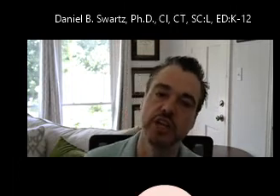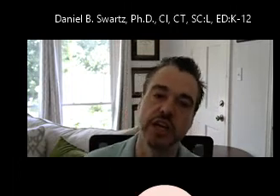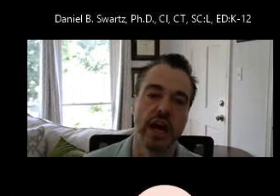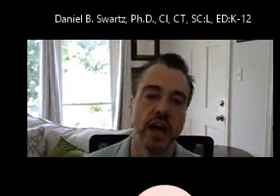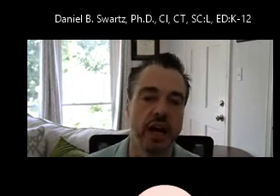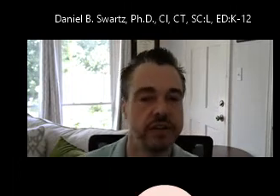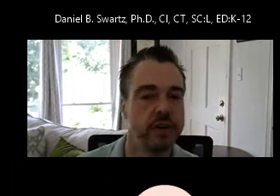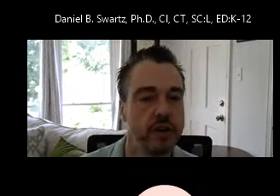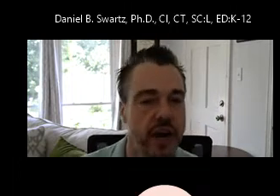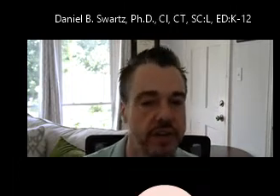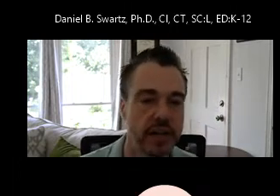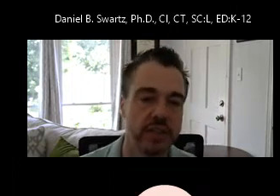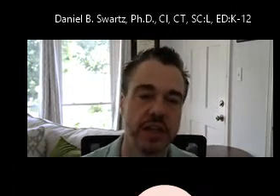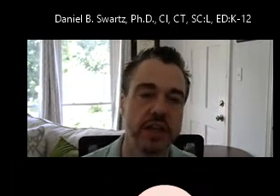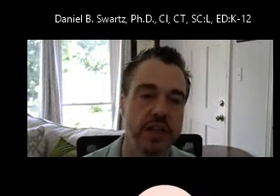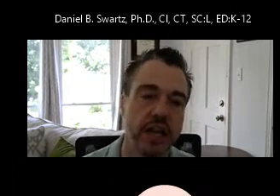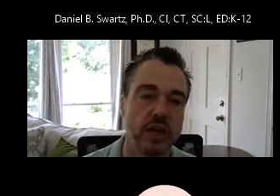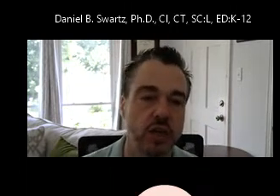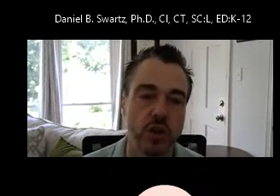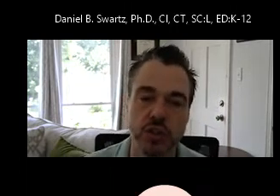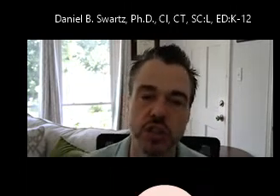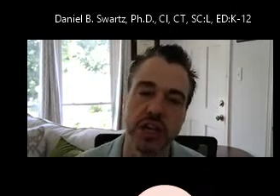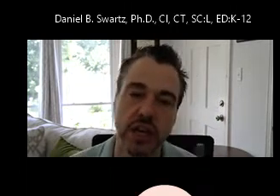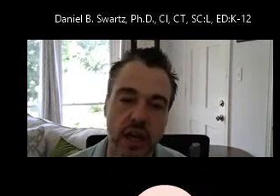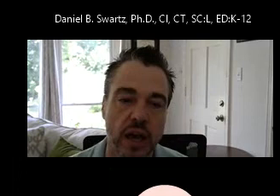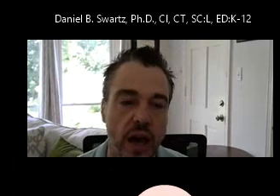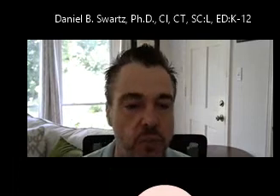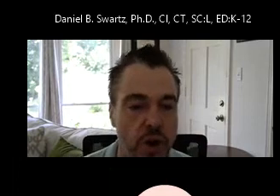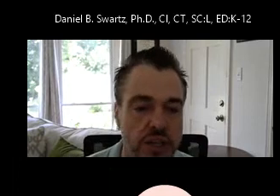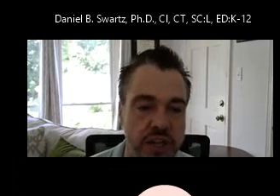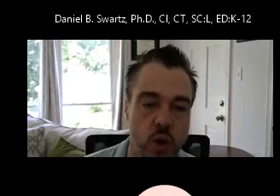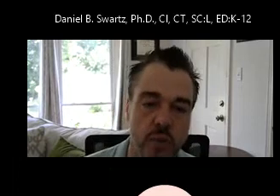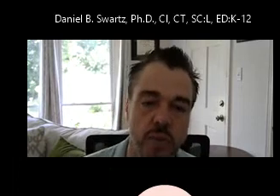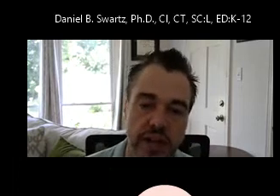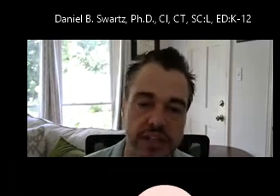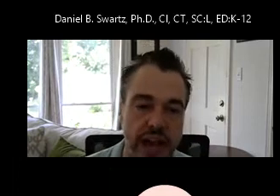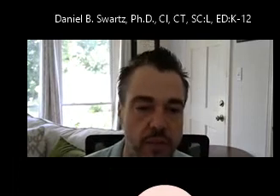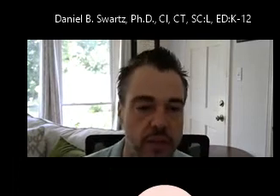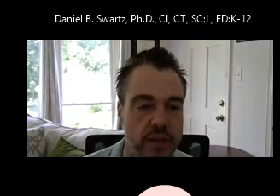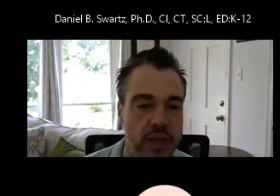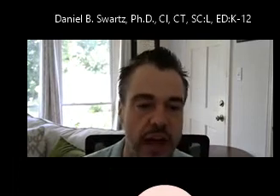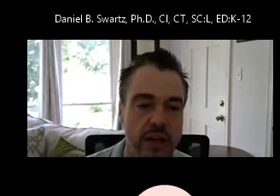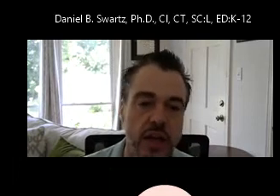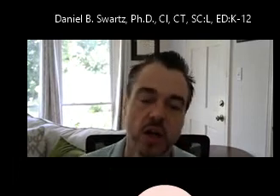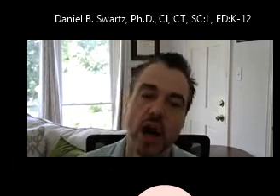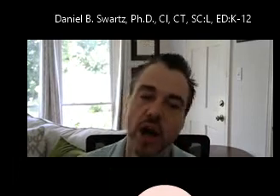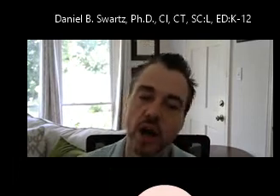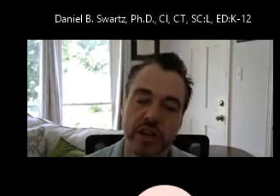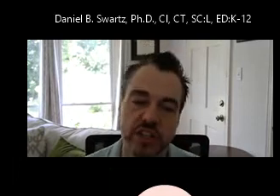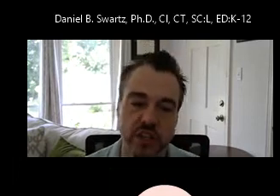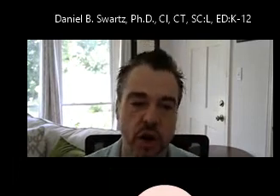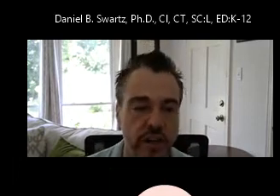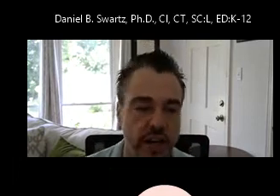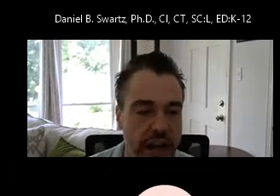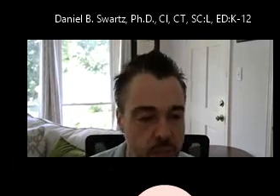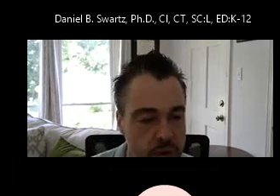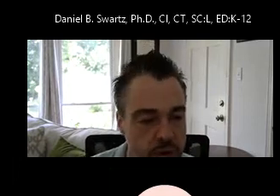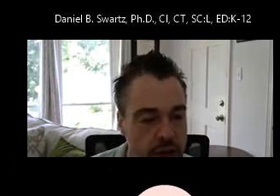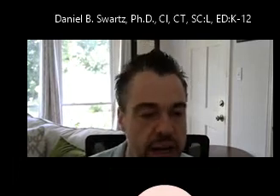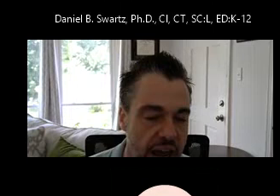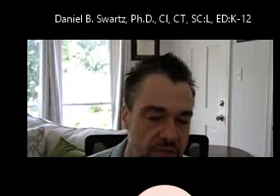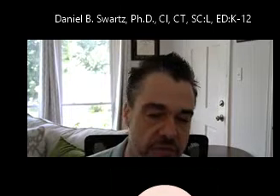Here you see an infographic that includes the project work plan and timeline. We started